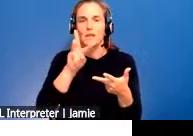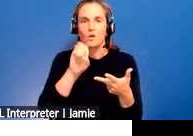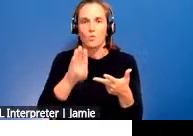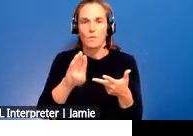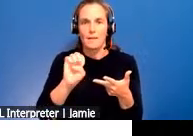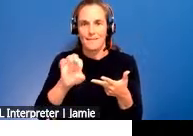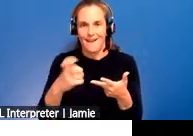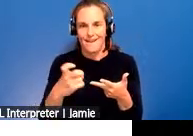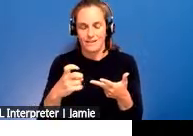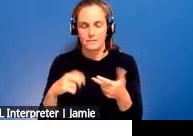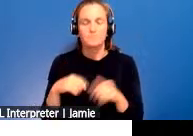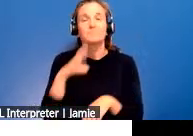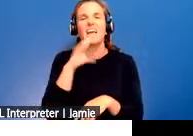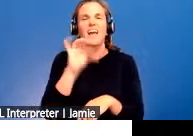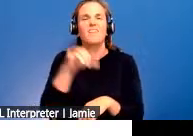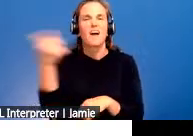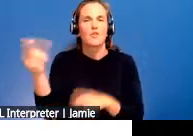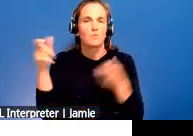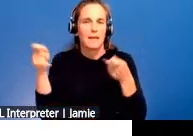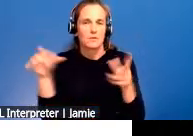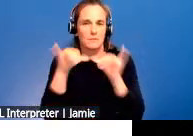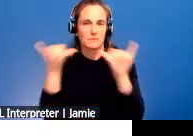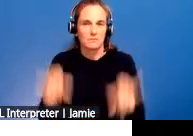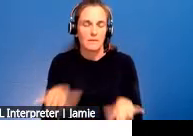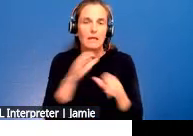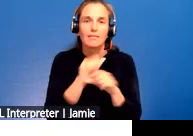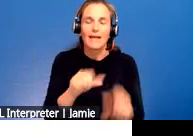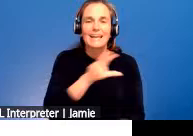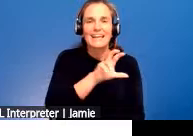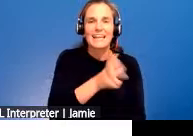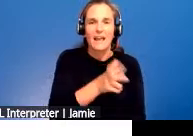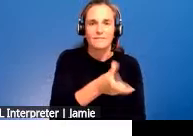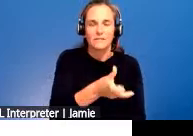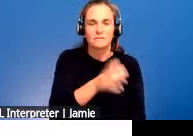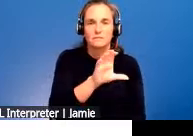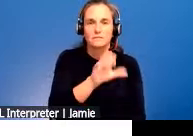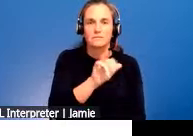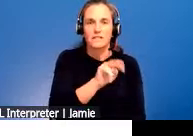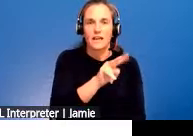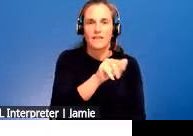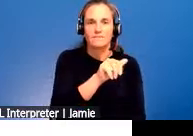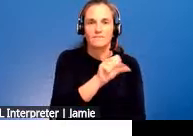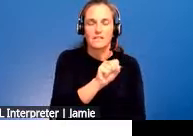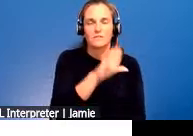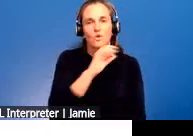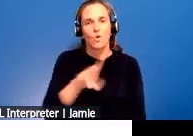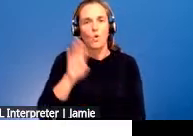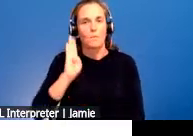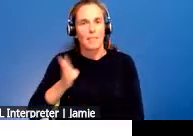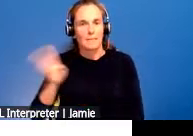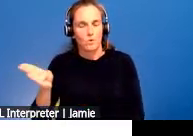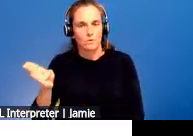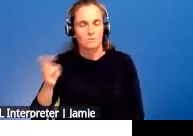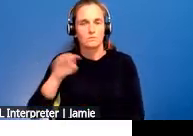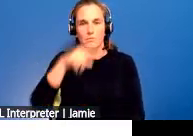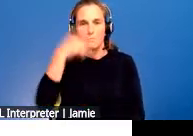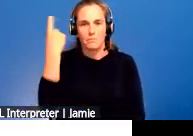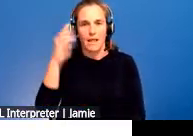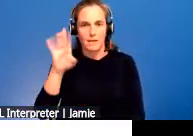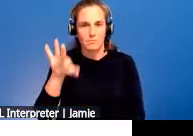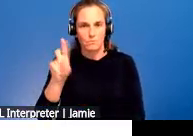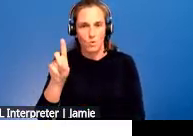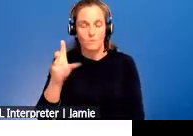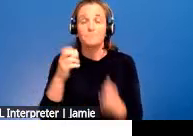management systems like Canvas or Blackboard. Out of these tools, more than half,